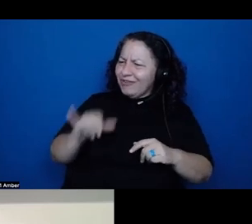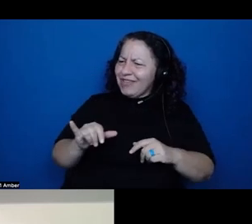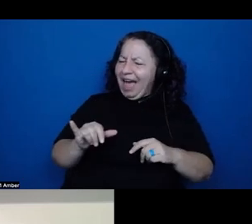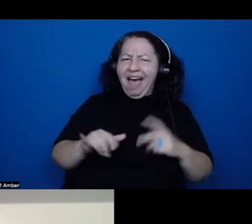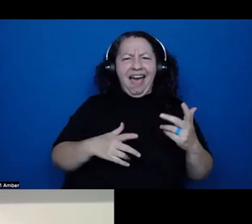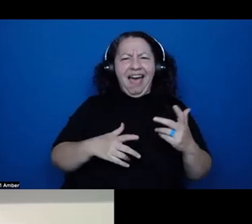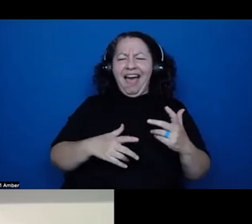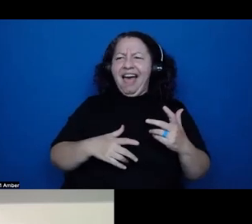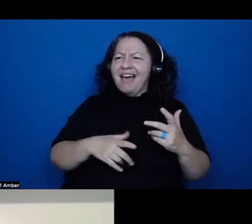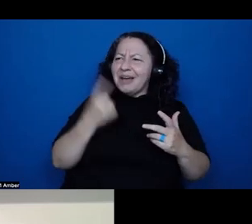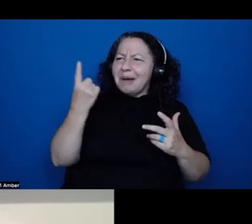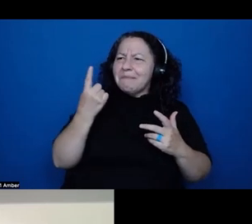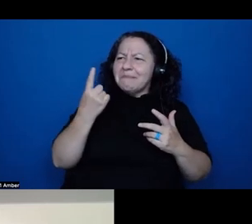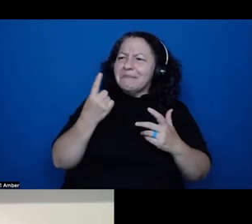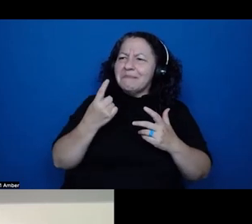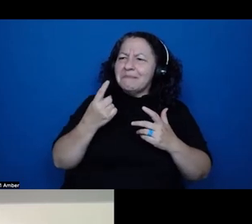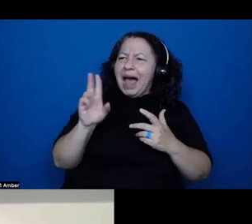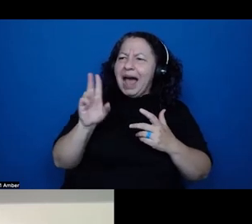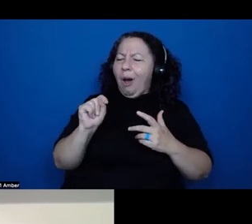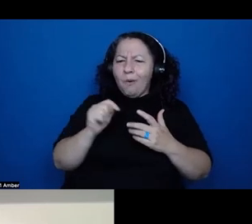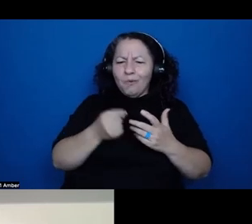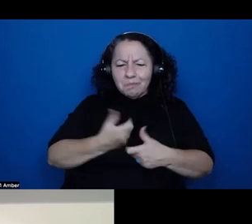into today.